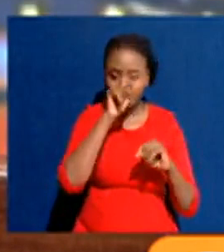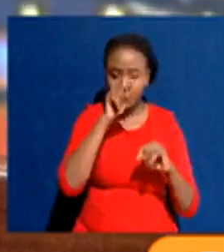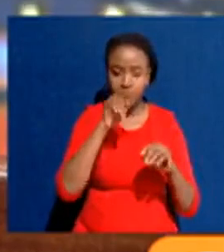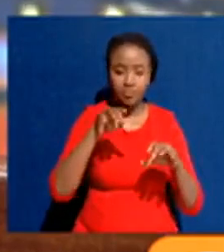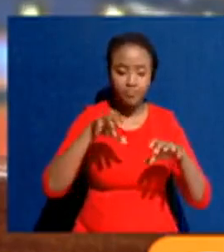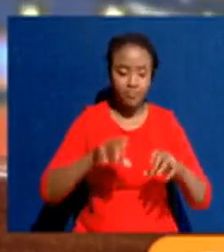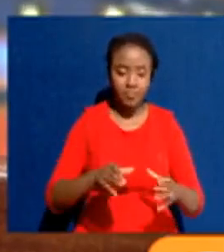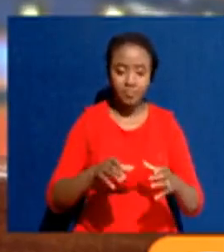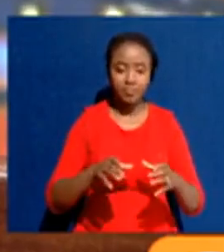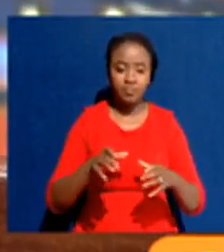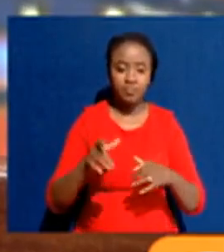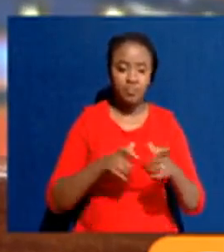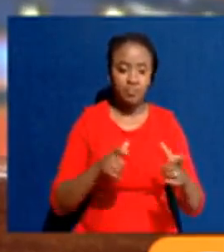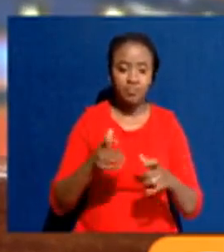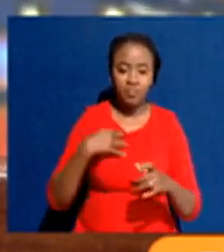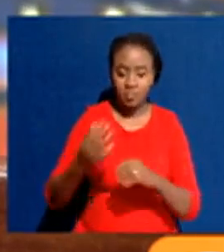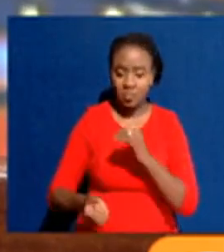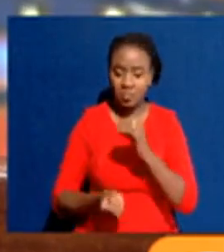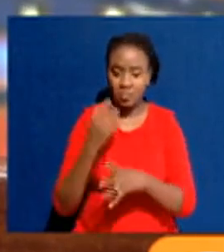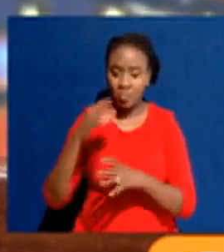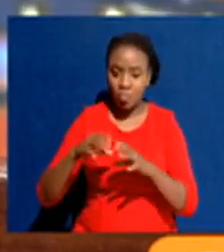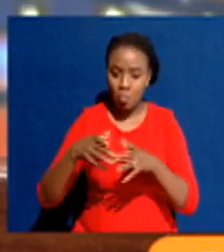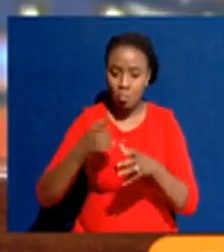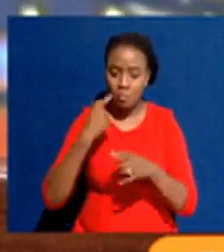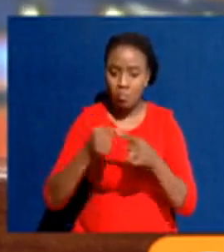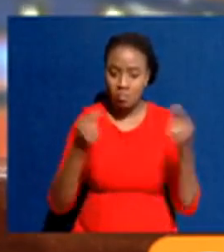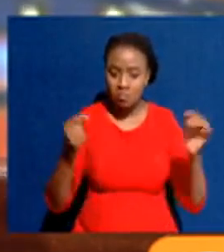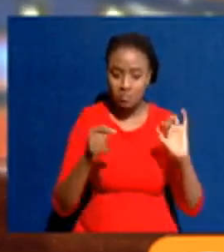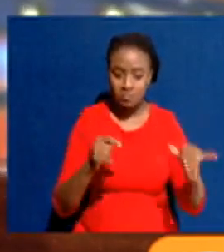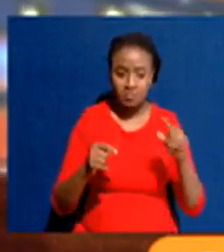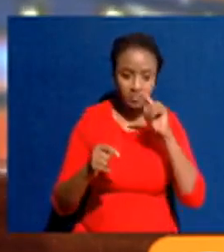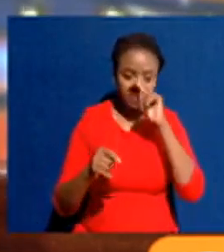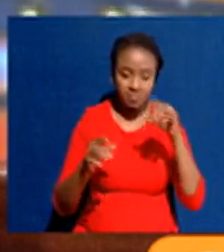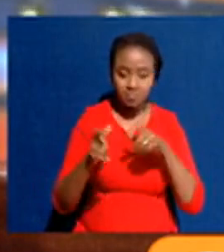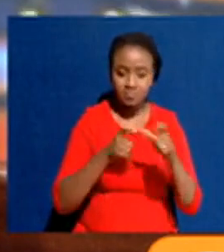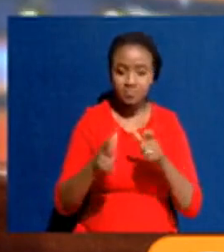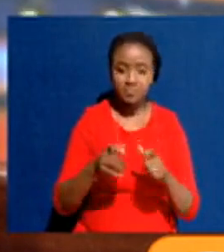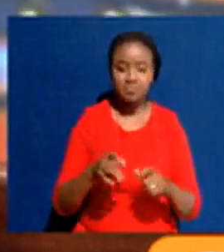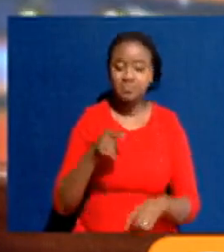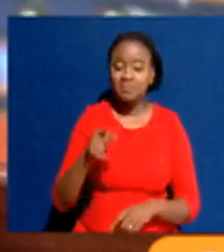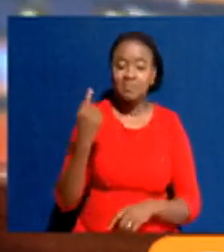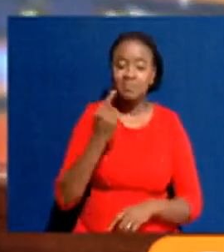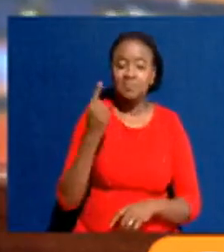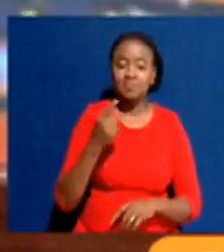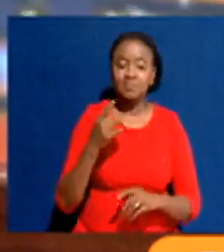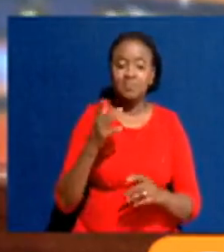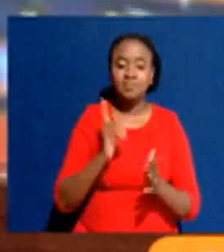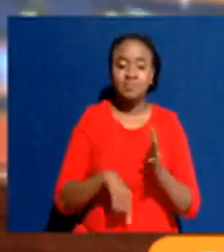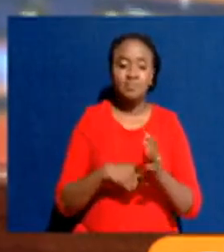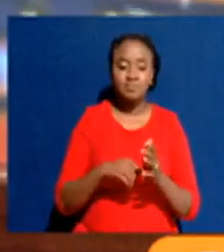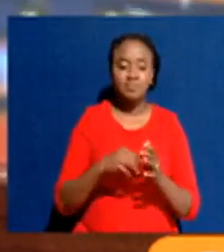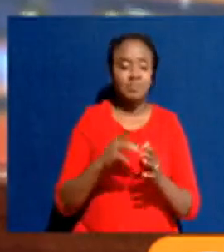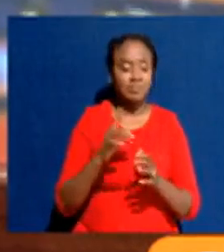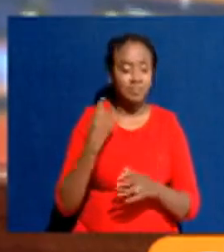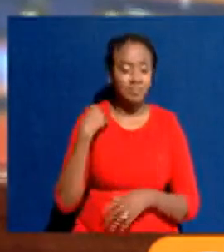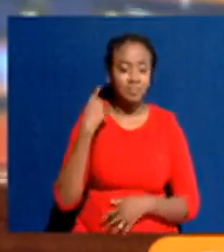forces in the name of Mau Mau. They were not really about the economy or the leadership. One